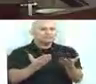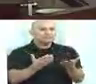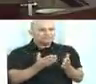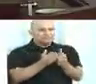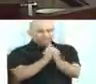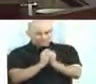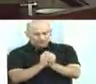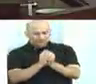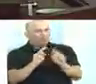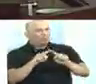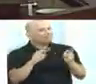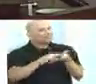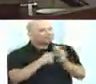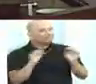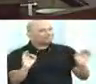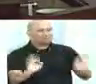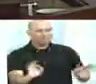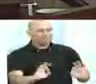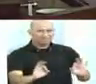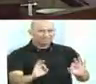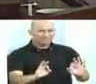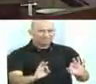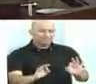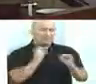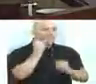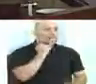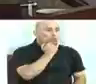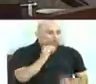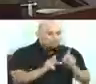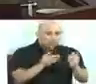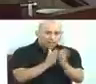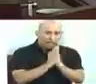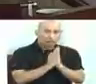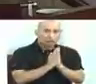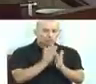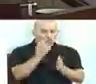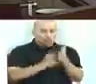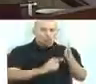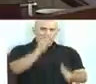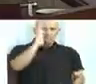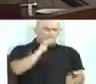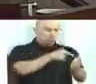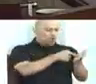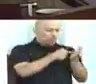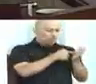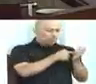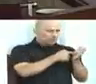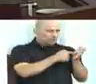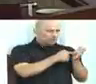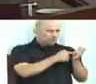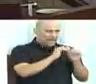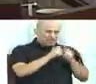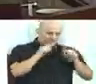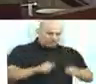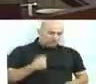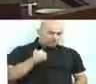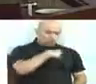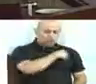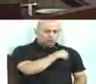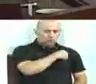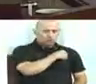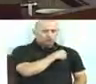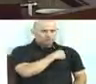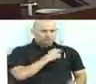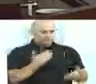worship. When Israel asked what was God's requirement, how can we